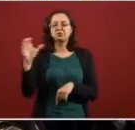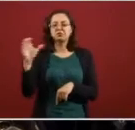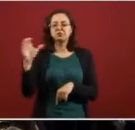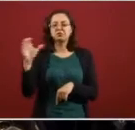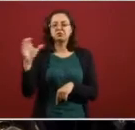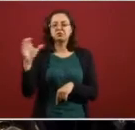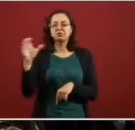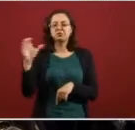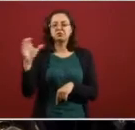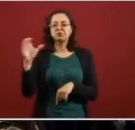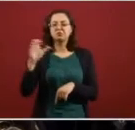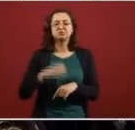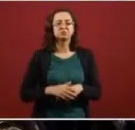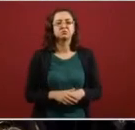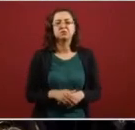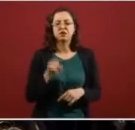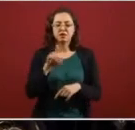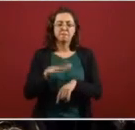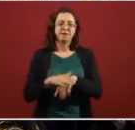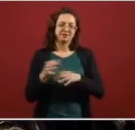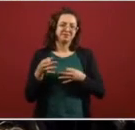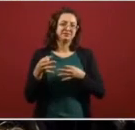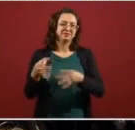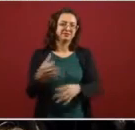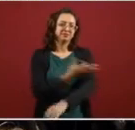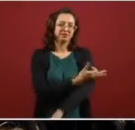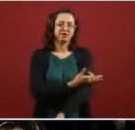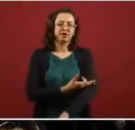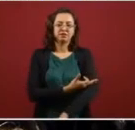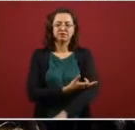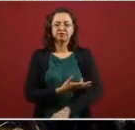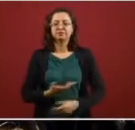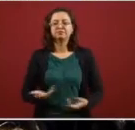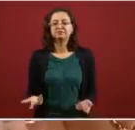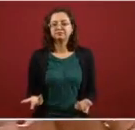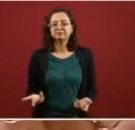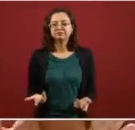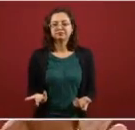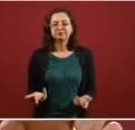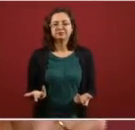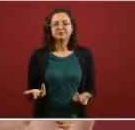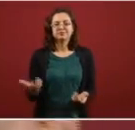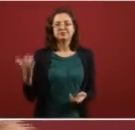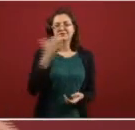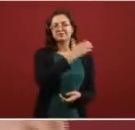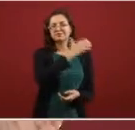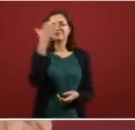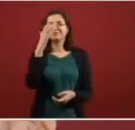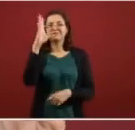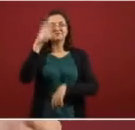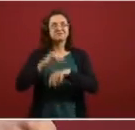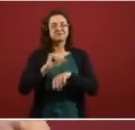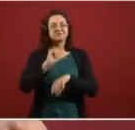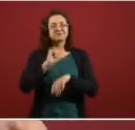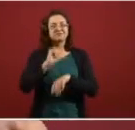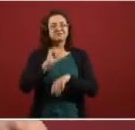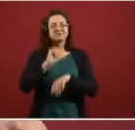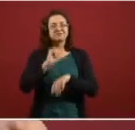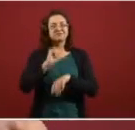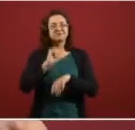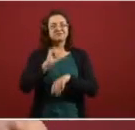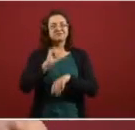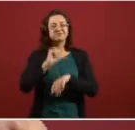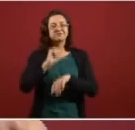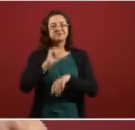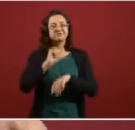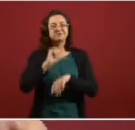time is a few hours ahead. Entonces, como no se puede cruzar Bolivia, ¿cuáles serían las alternativas? So